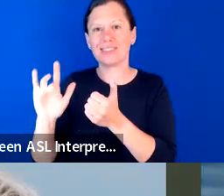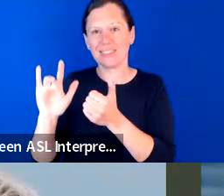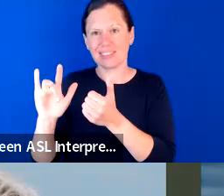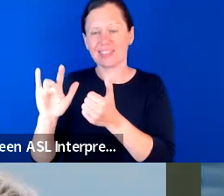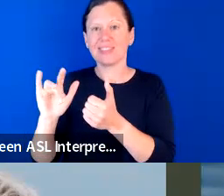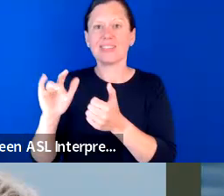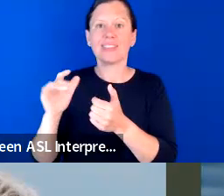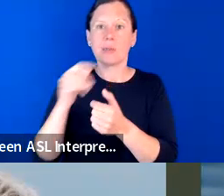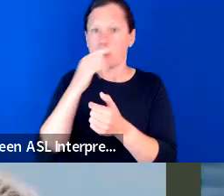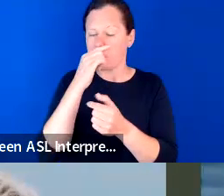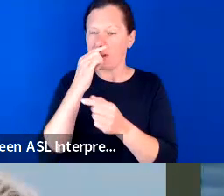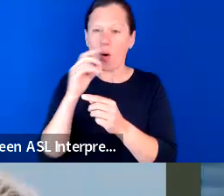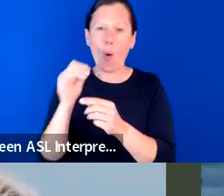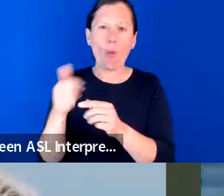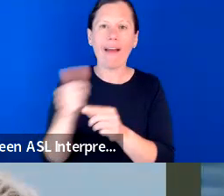at